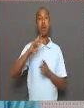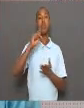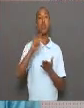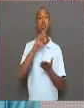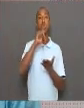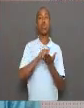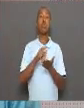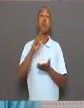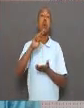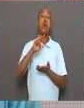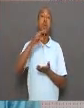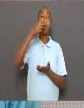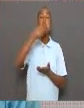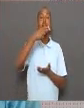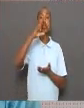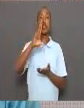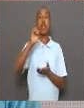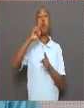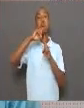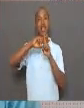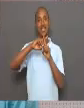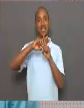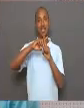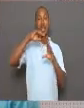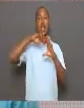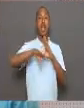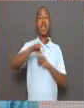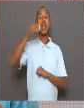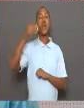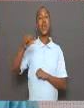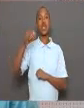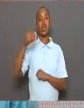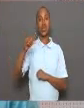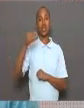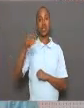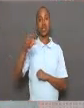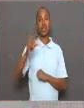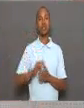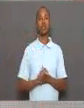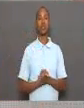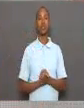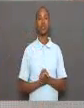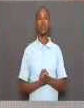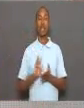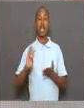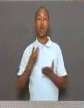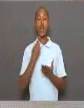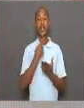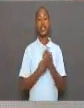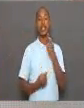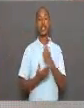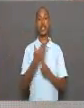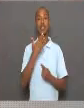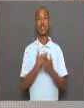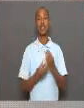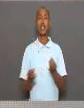protons or hydronium ions in an aqueous solution. We discussed